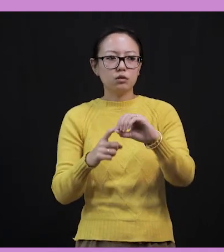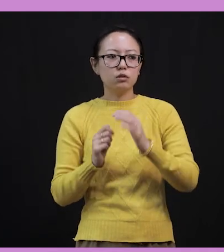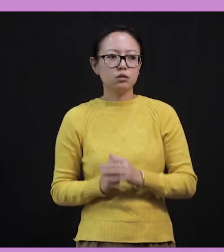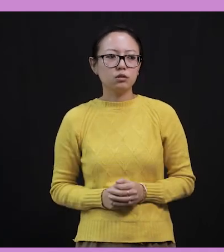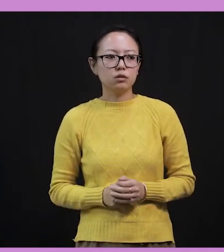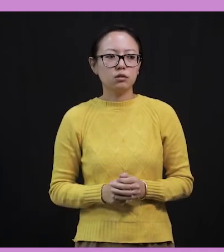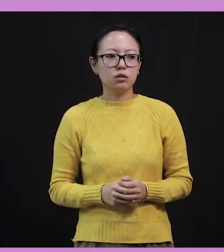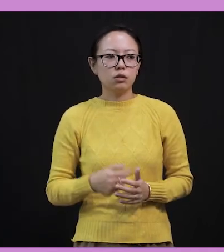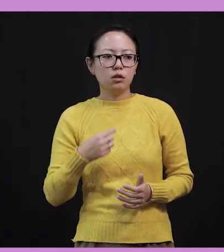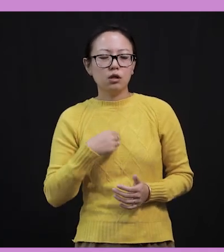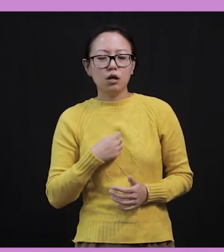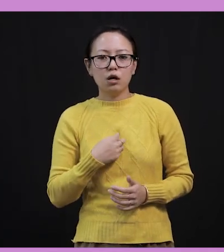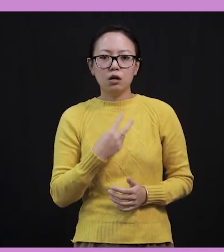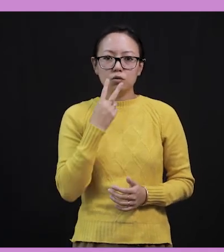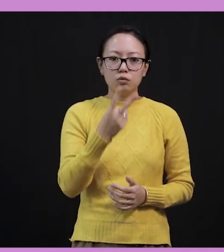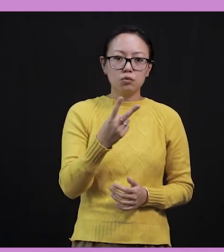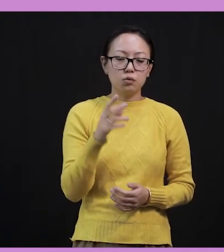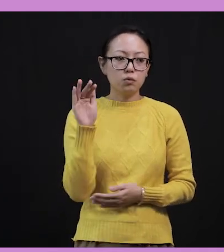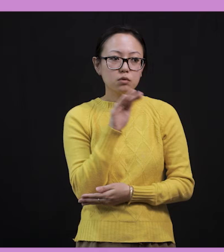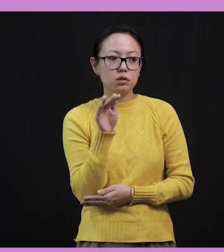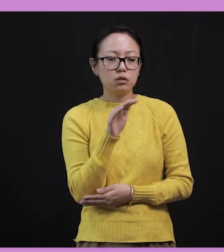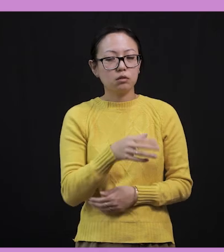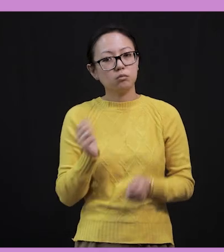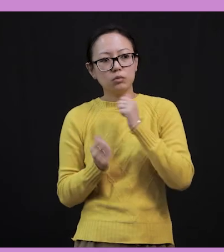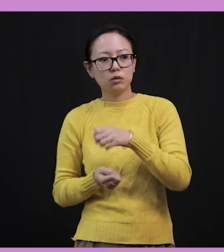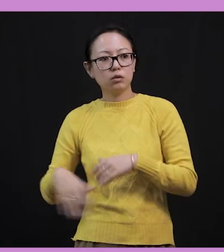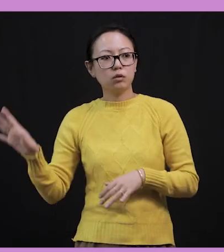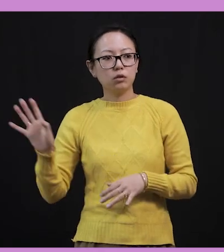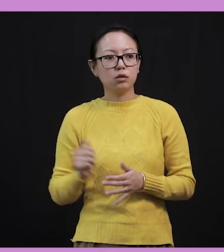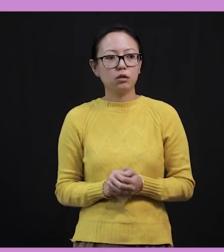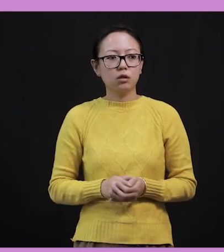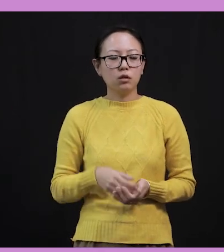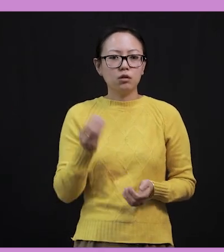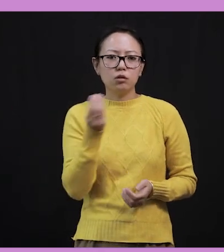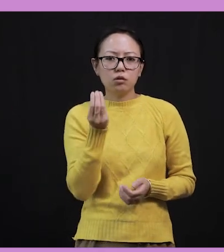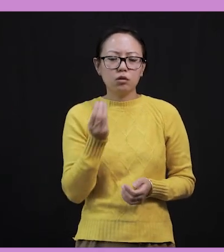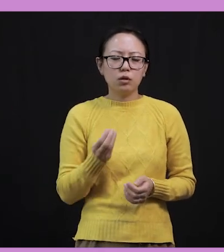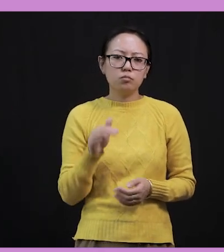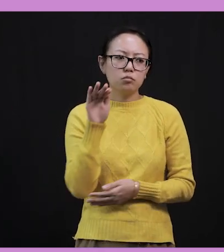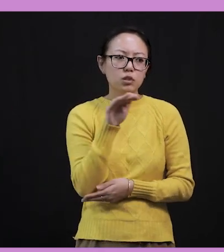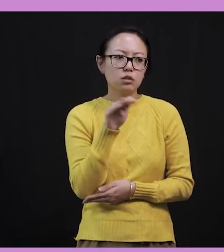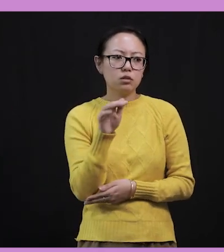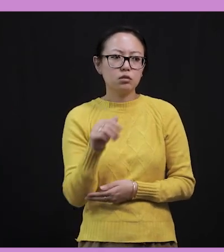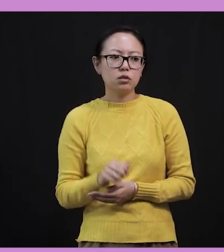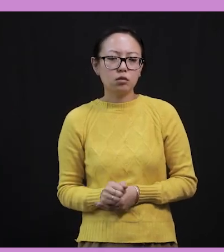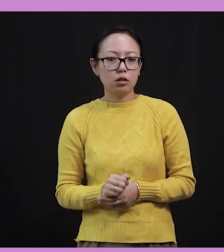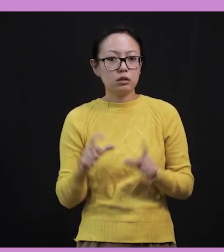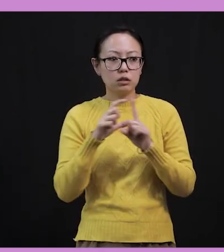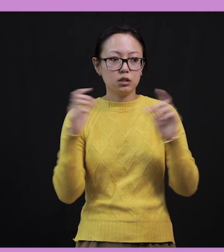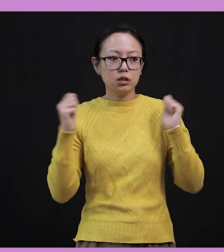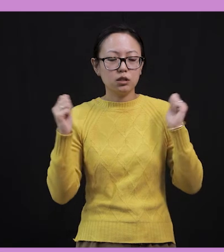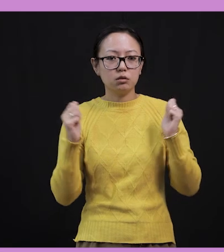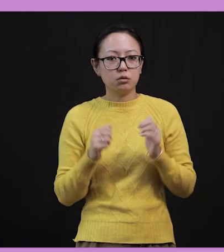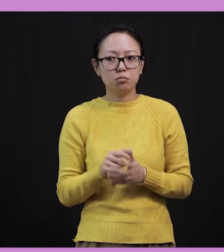snakes are dangerous, they say. But mother says that kind is good and eats up insects for his food. I'm repeating those 4